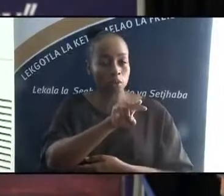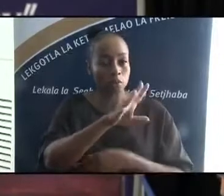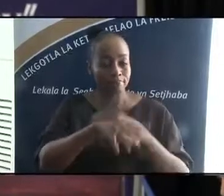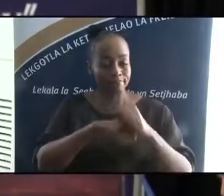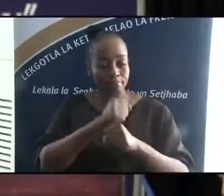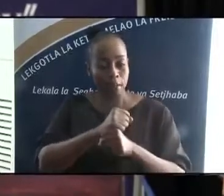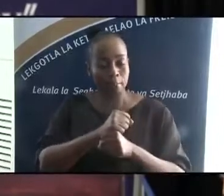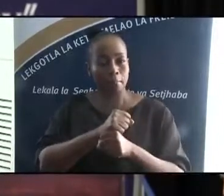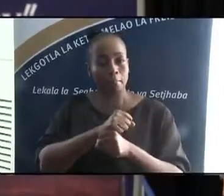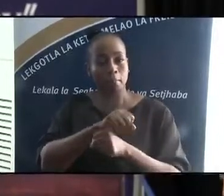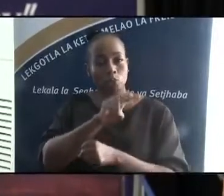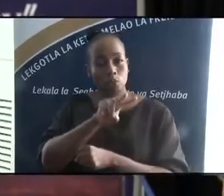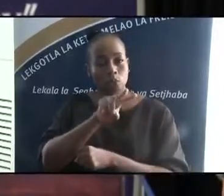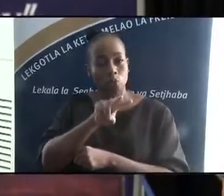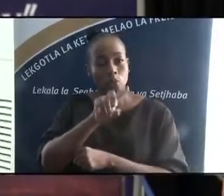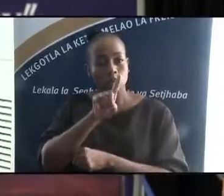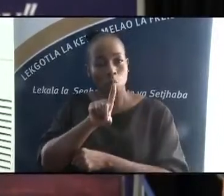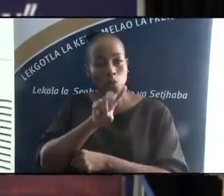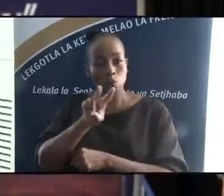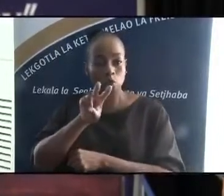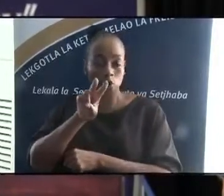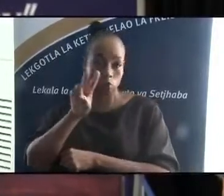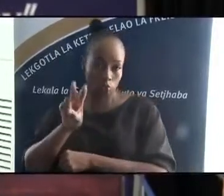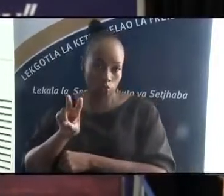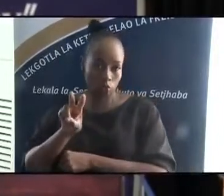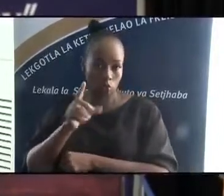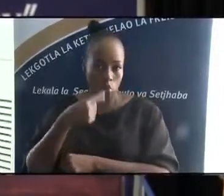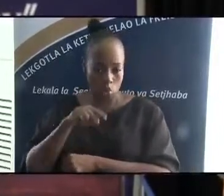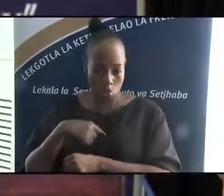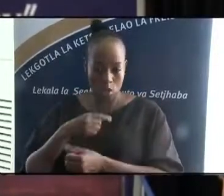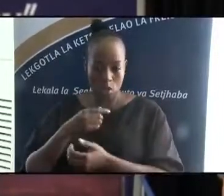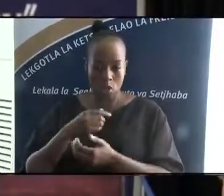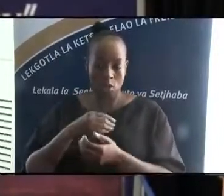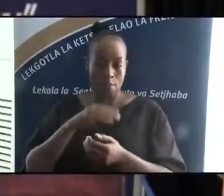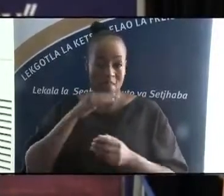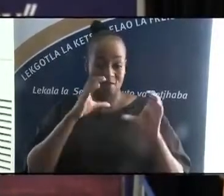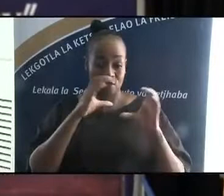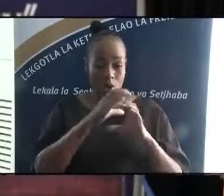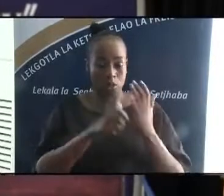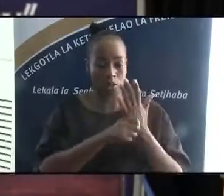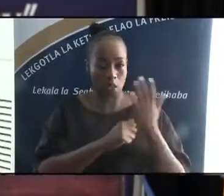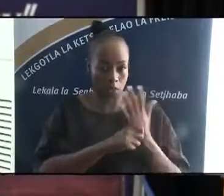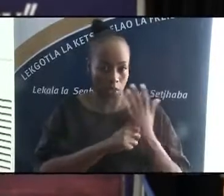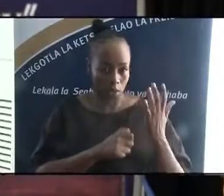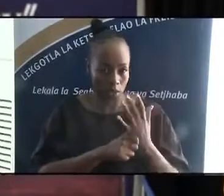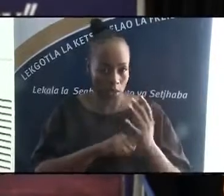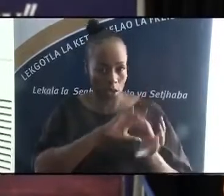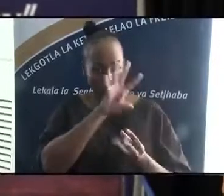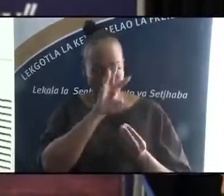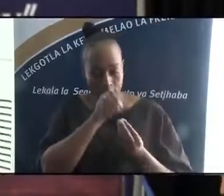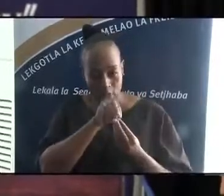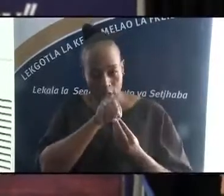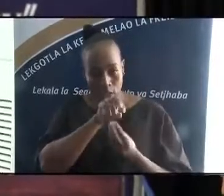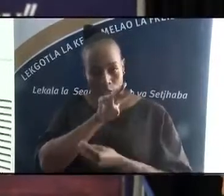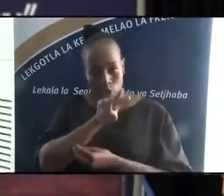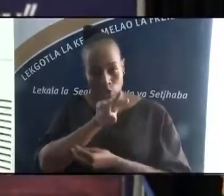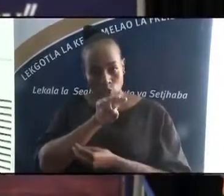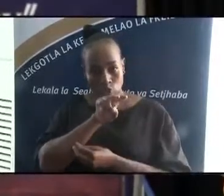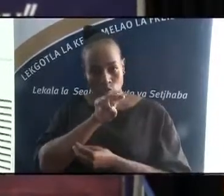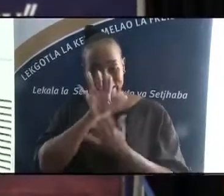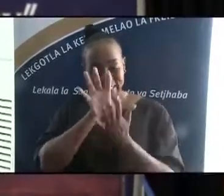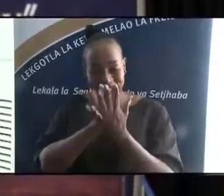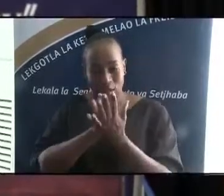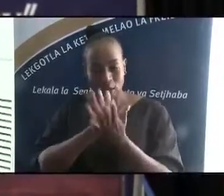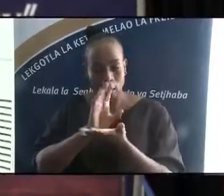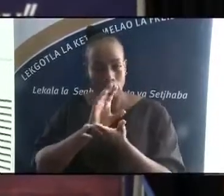2021-22 financial year as the DORA Act, which is Division of Revenue. A total amount of 210 million